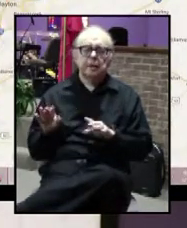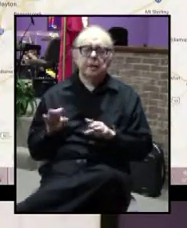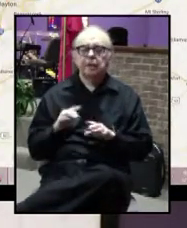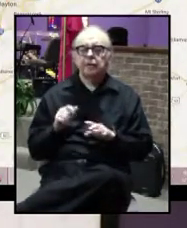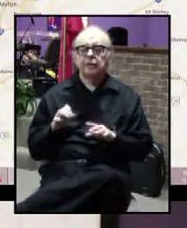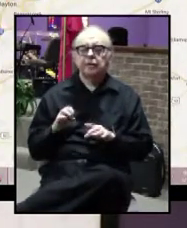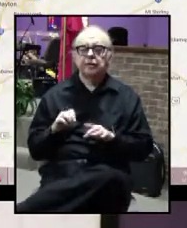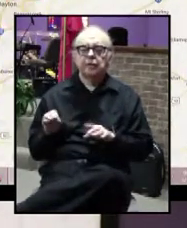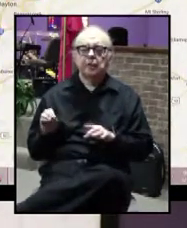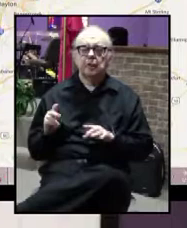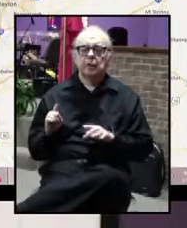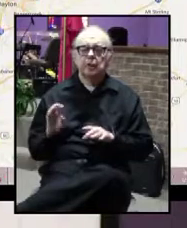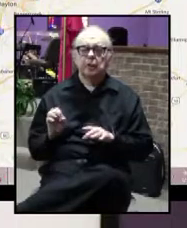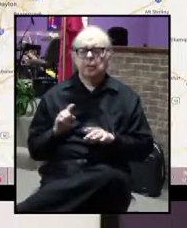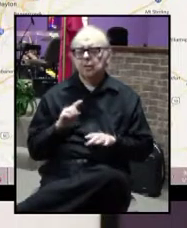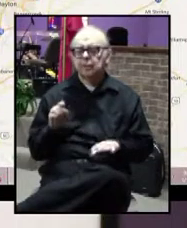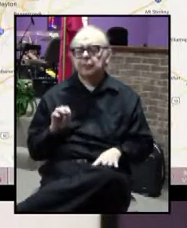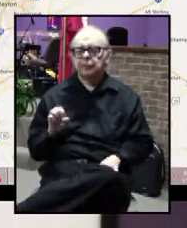search.